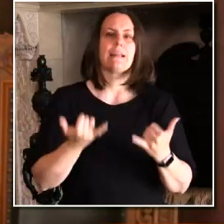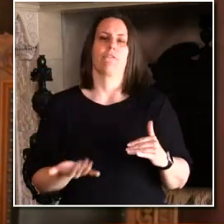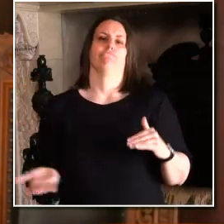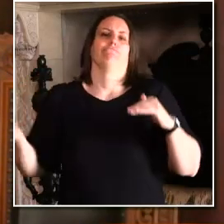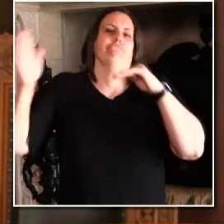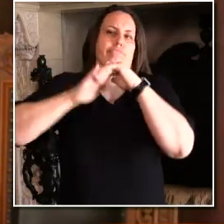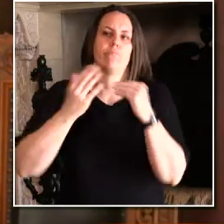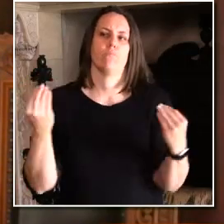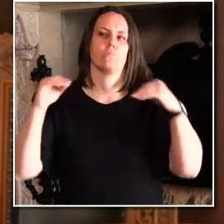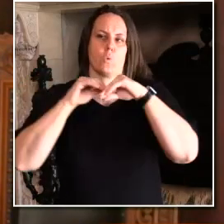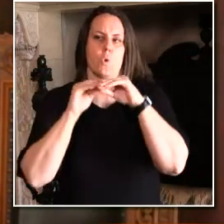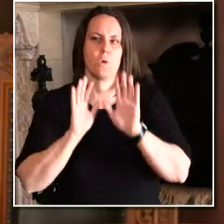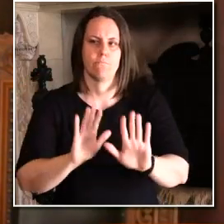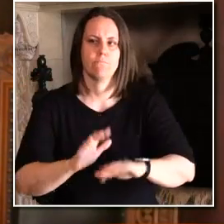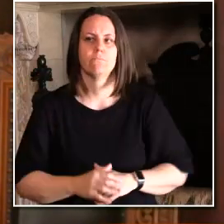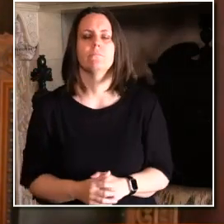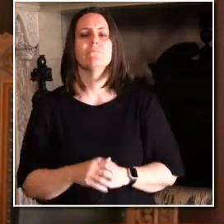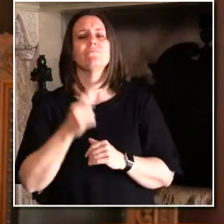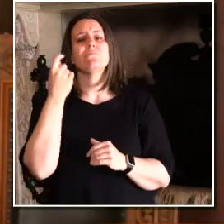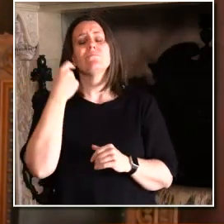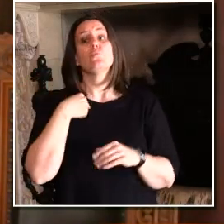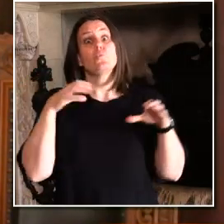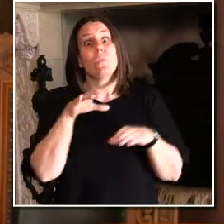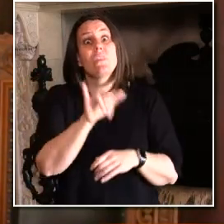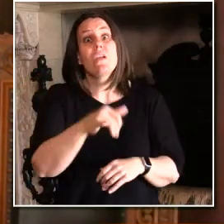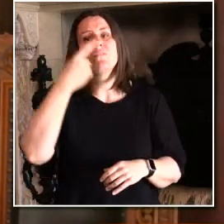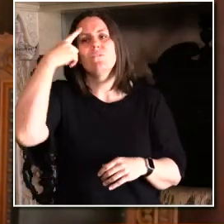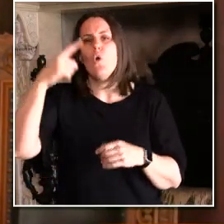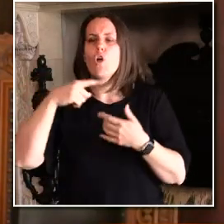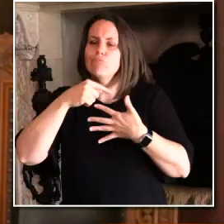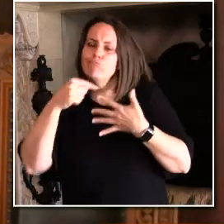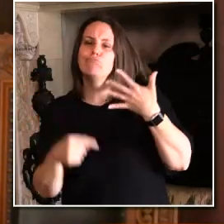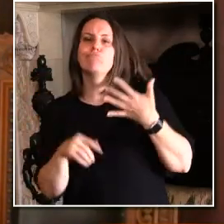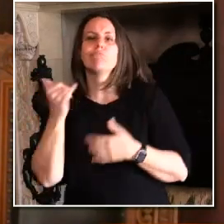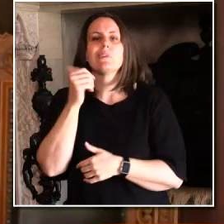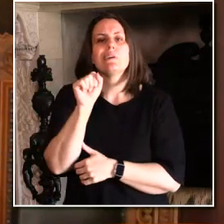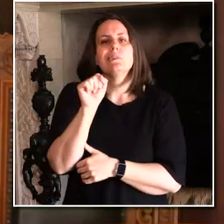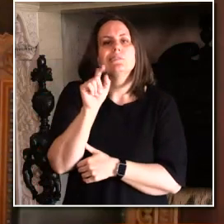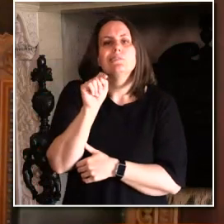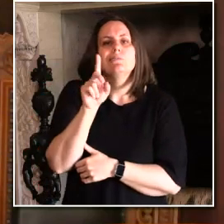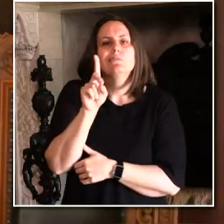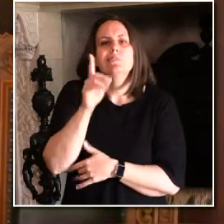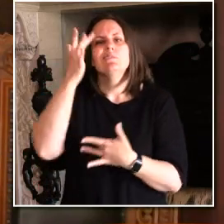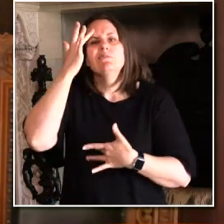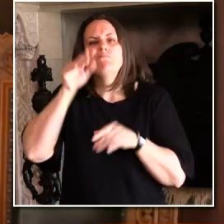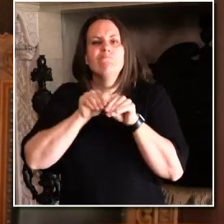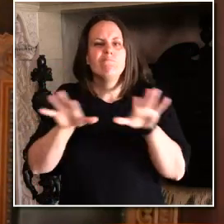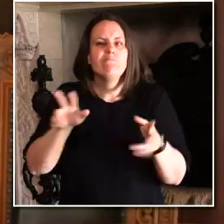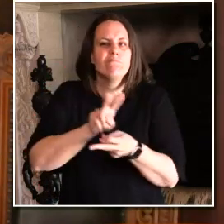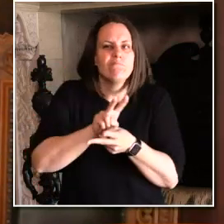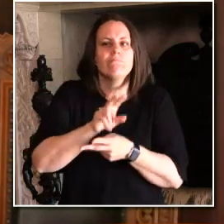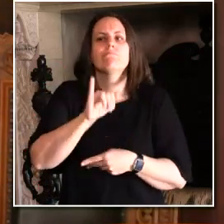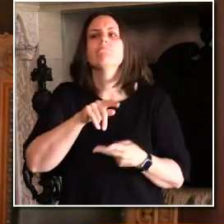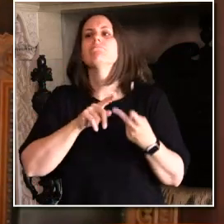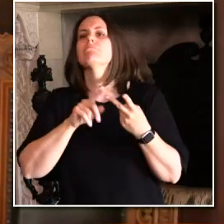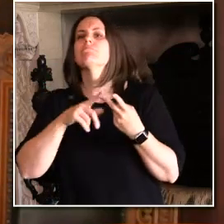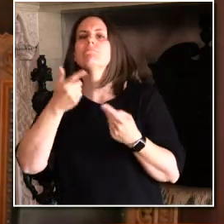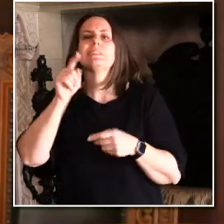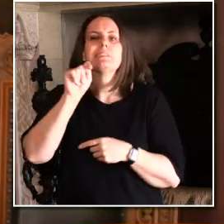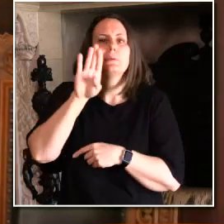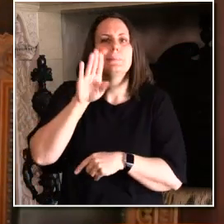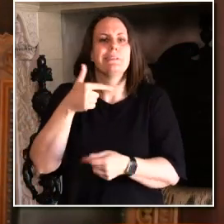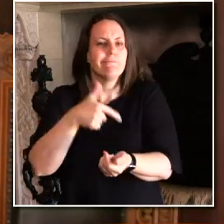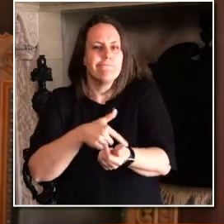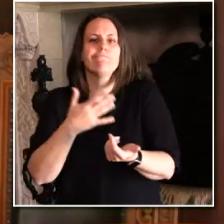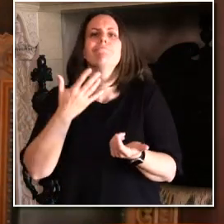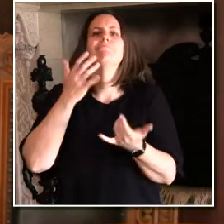measles. So contact tracing is something that public health has been using as a tool for decades. And so we're applying it to a new disease, but it's really a